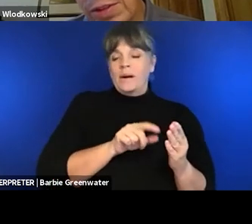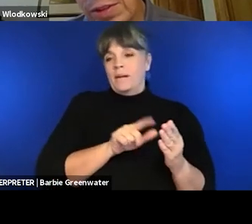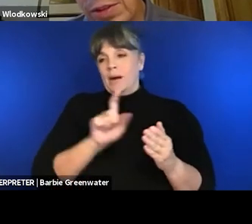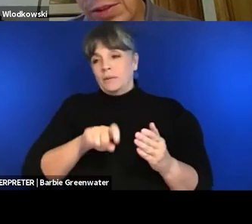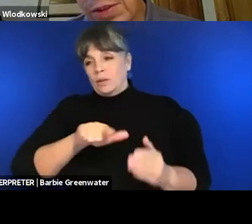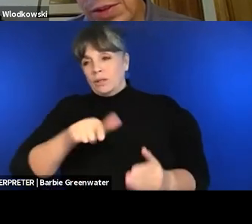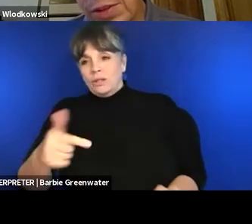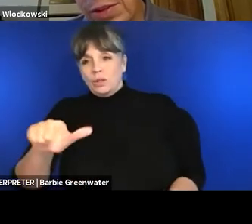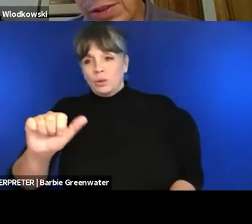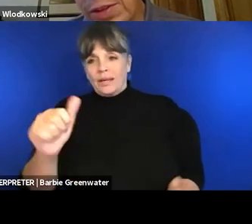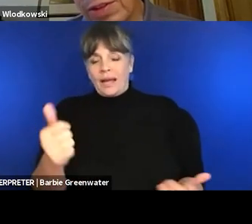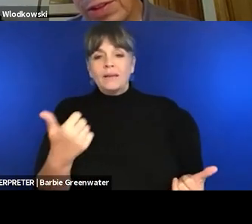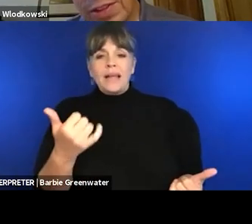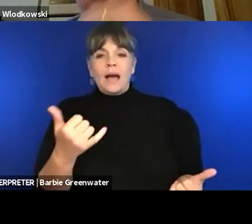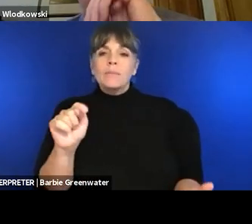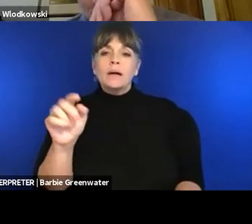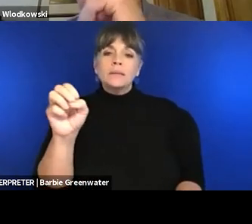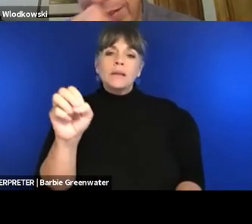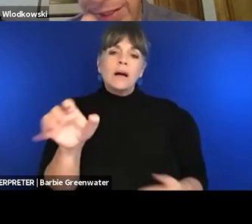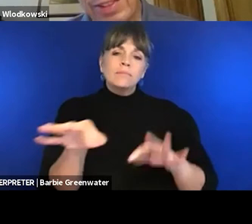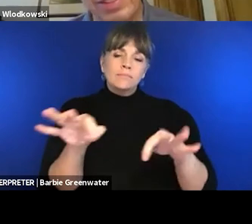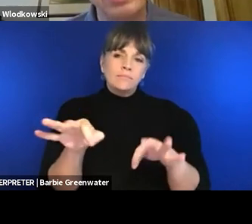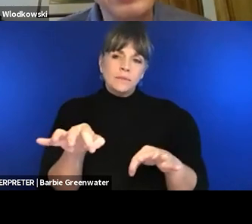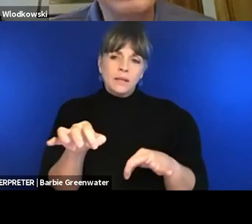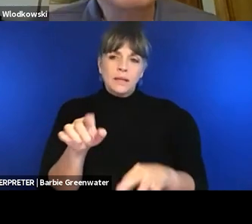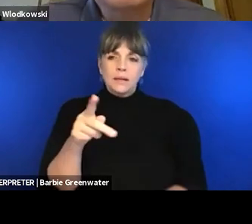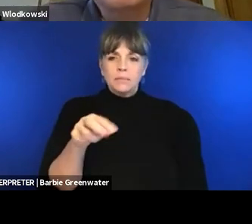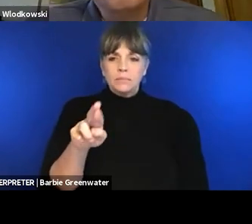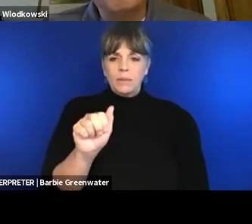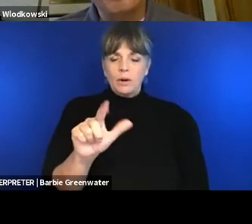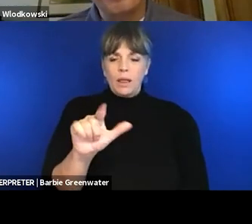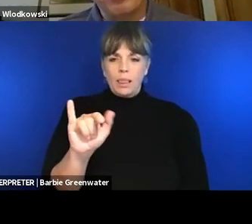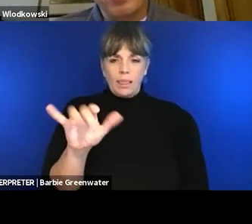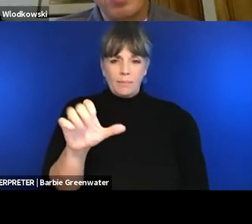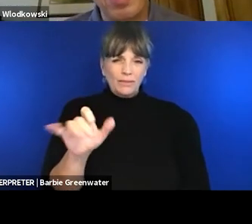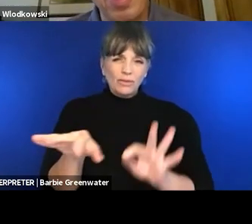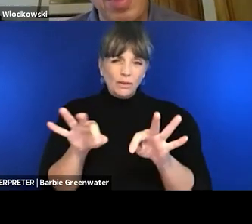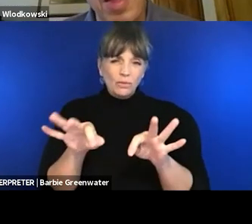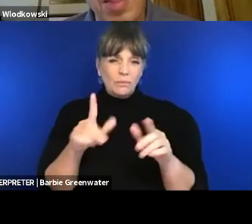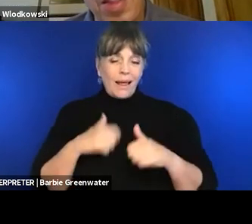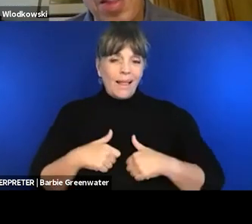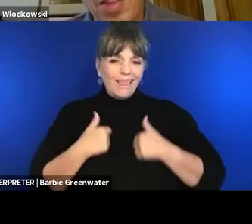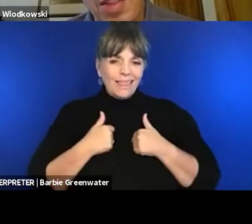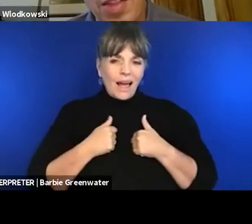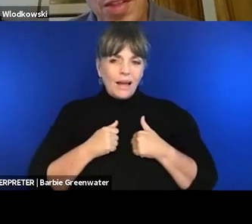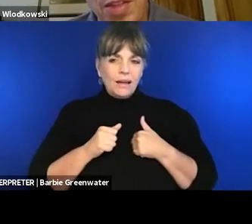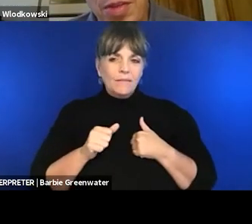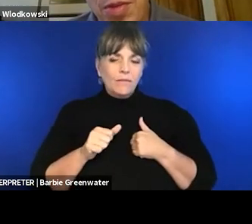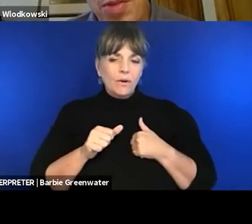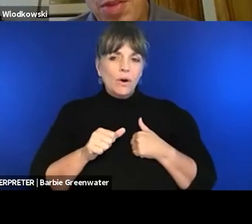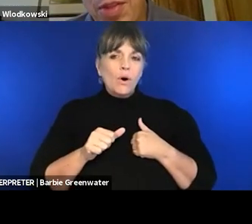You have had to deal with live audio description for the Paralympics. Can you speak about the Paralympics as well as describe the difference